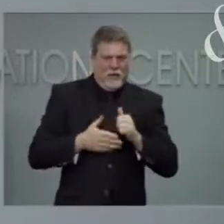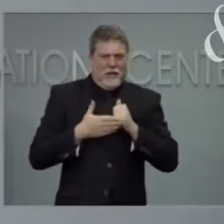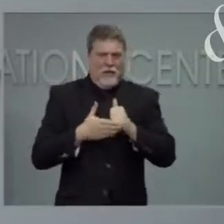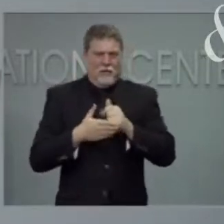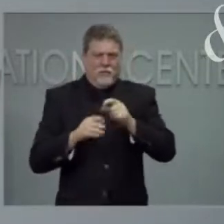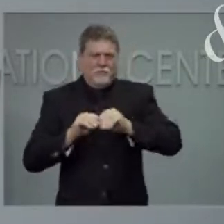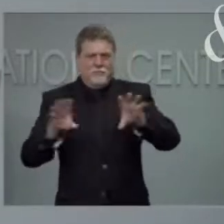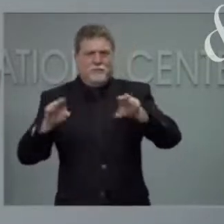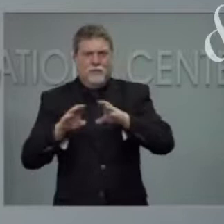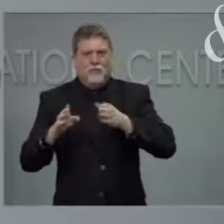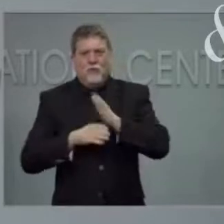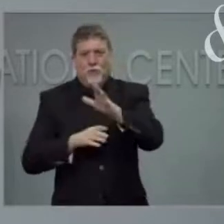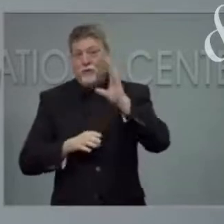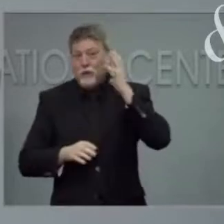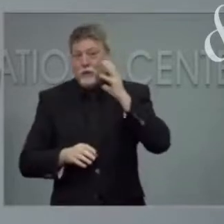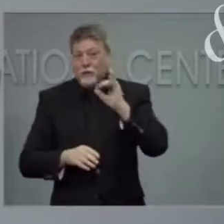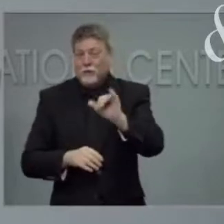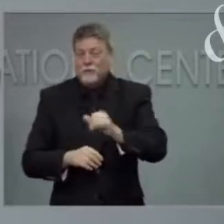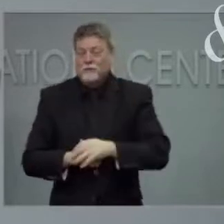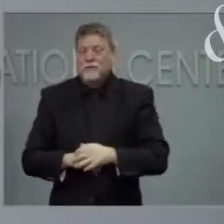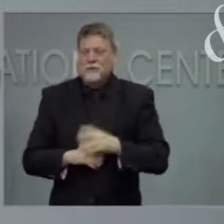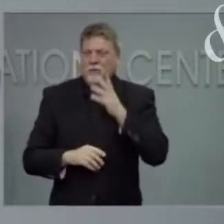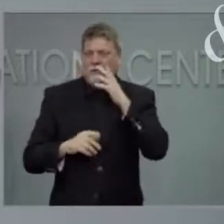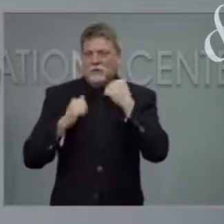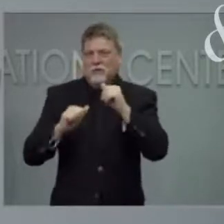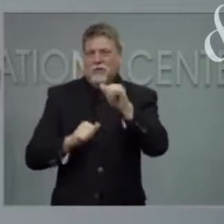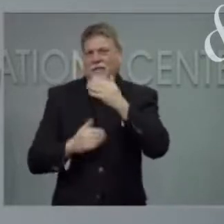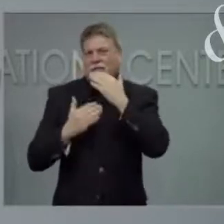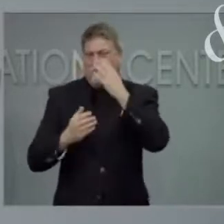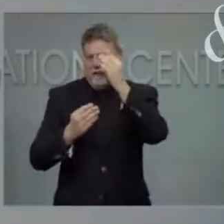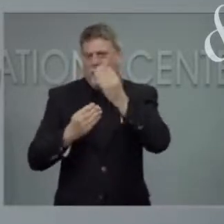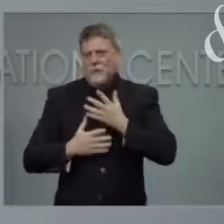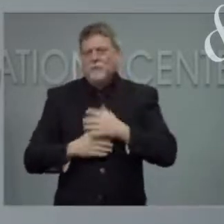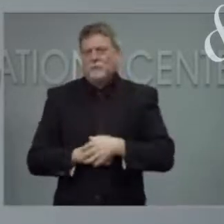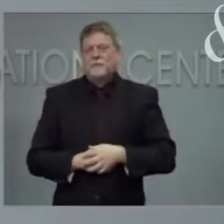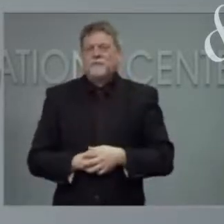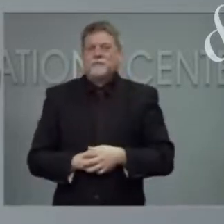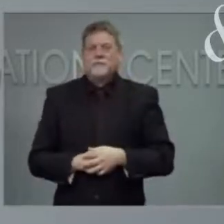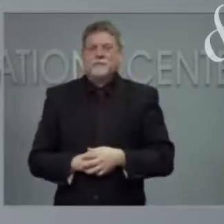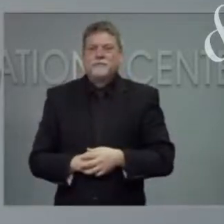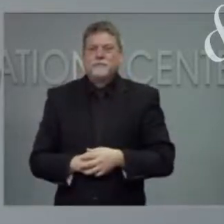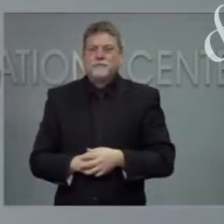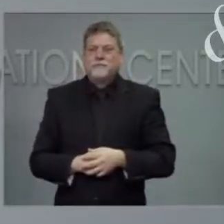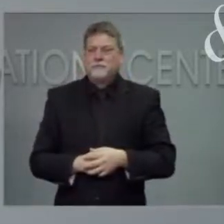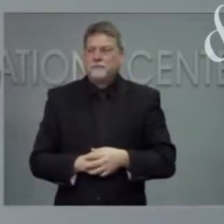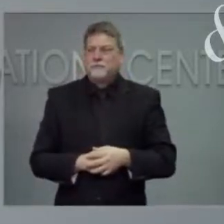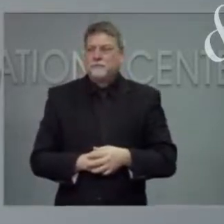sure we're purposing whatever you need to get the message out. So thanks for that partnership.